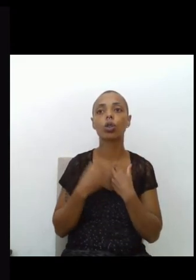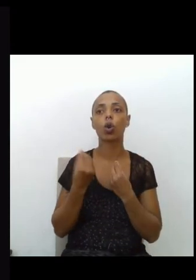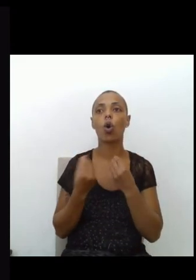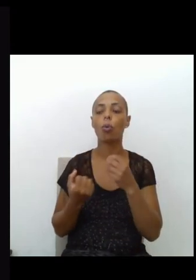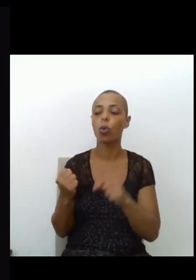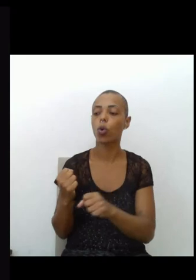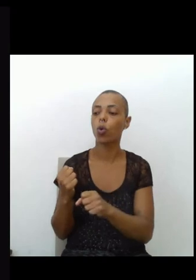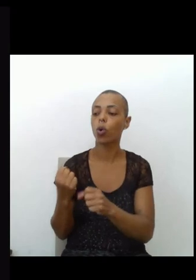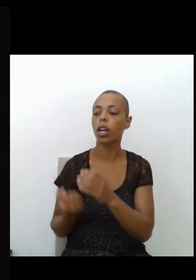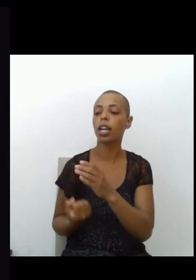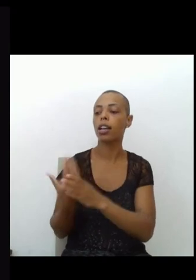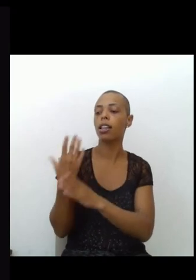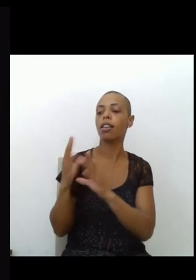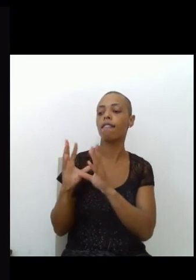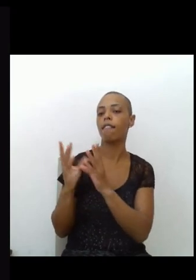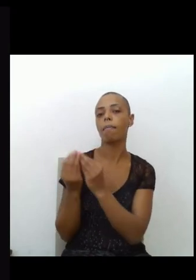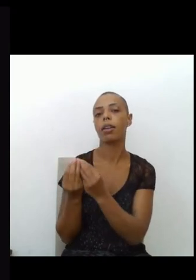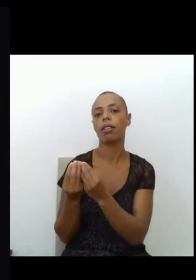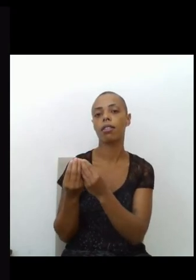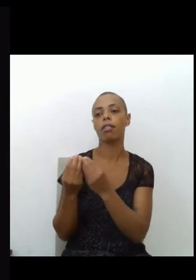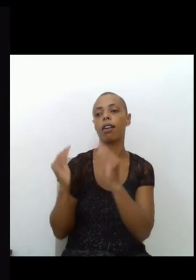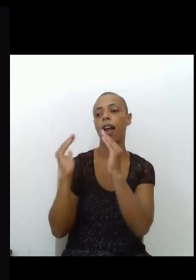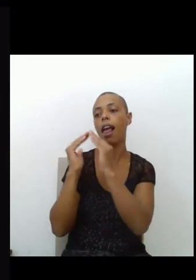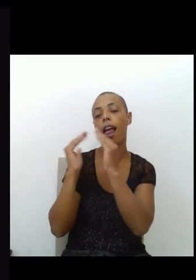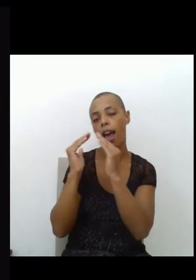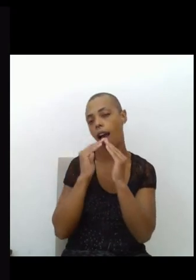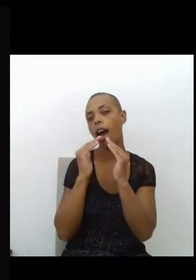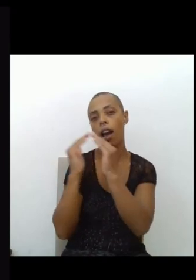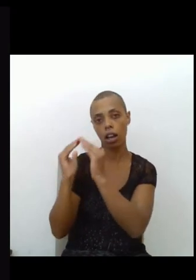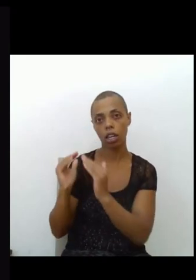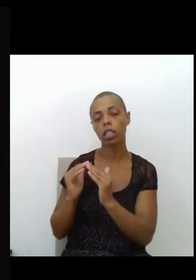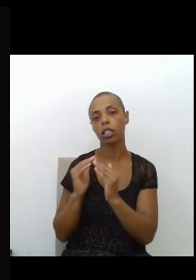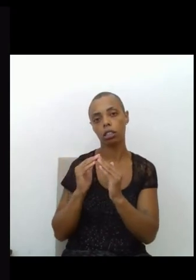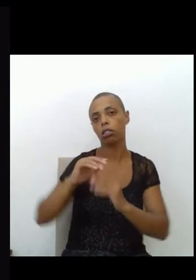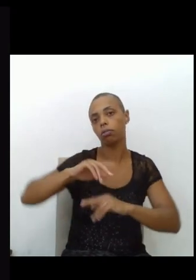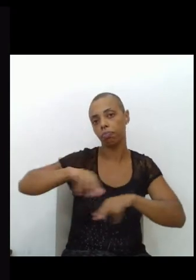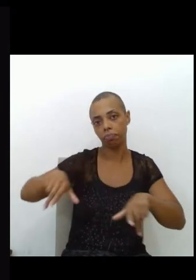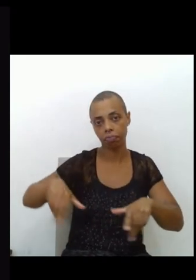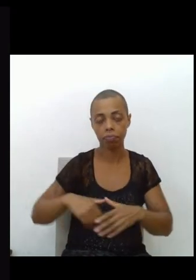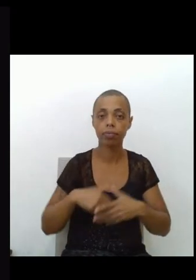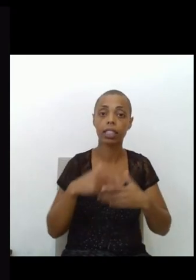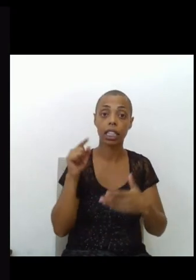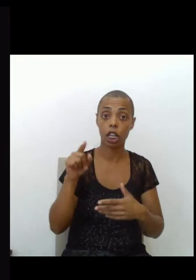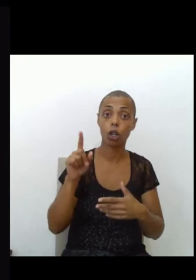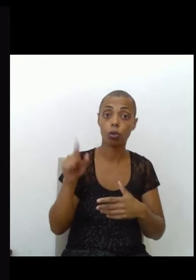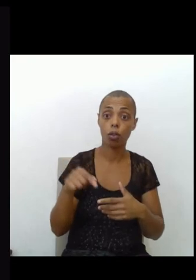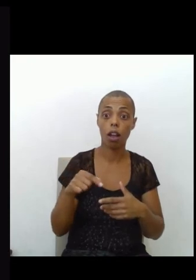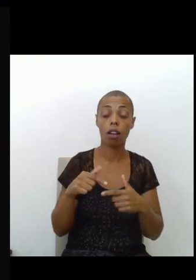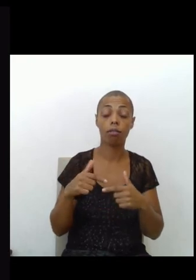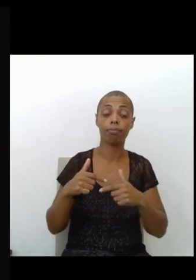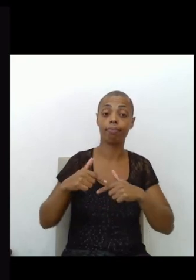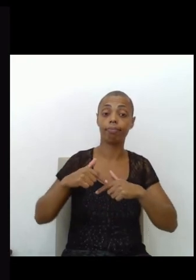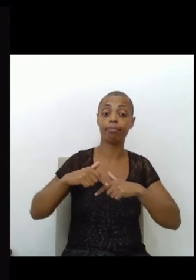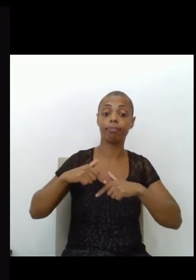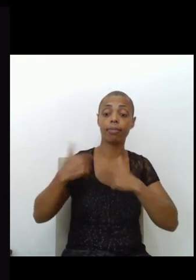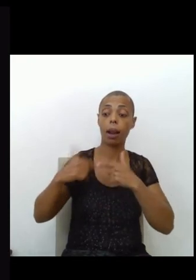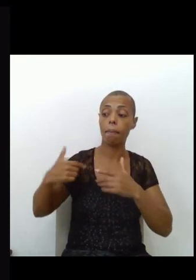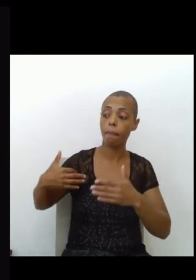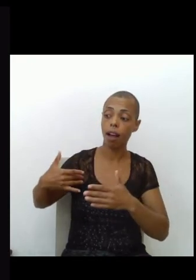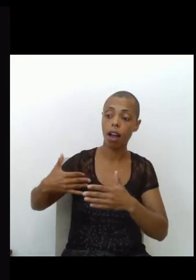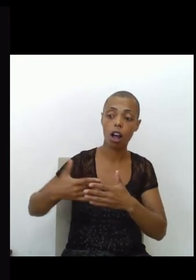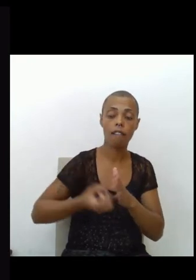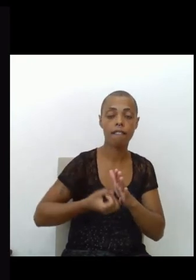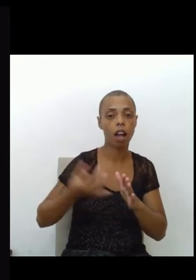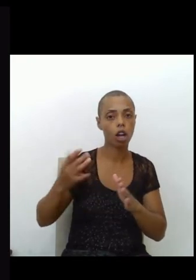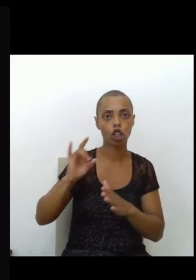in in also a range of other works which aren't necessarily art activists um as it was asked